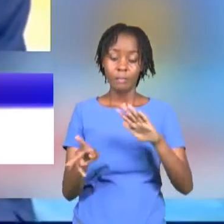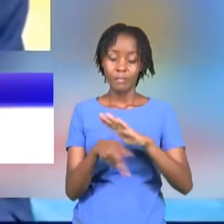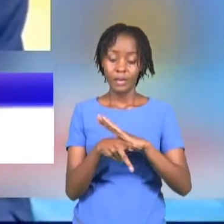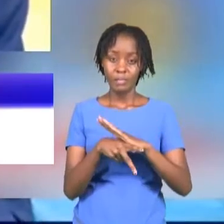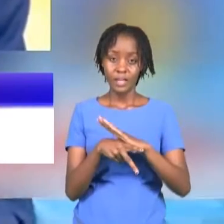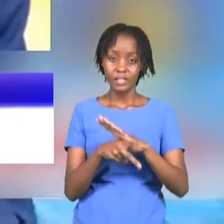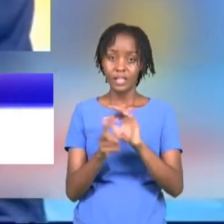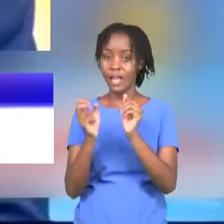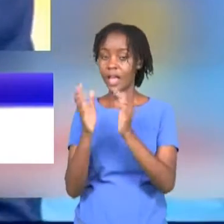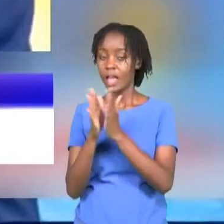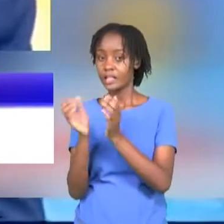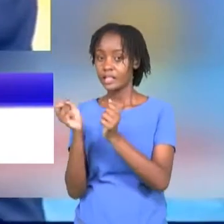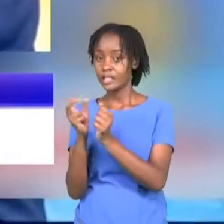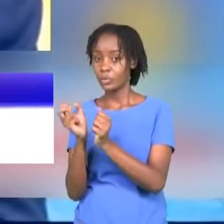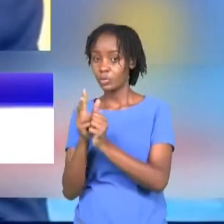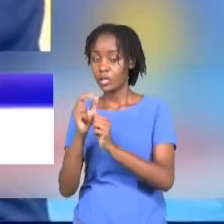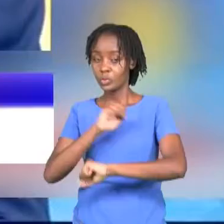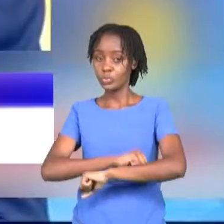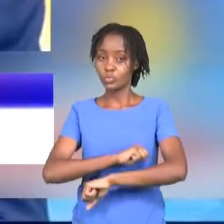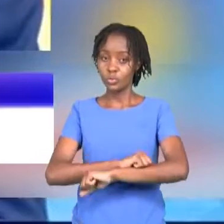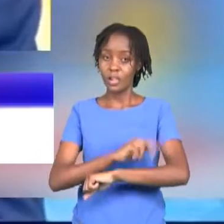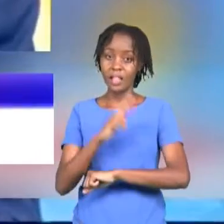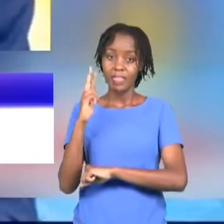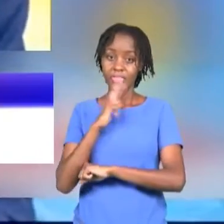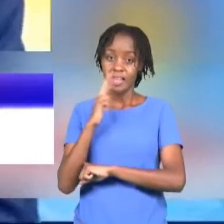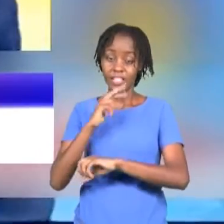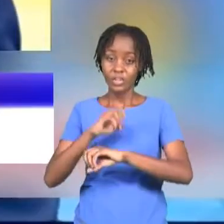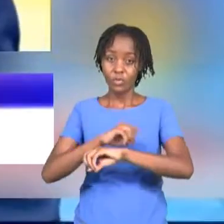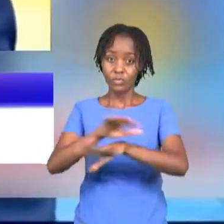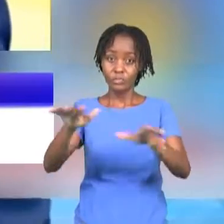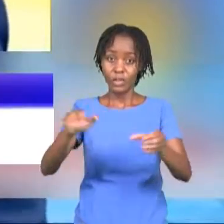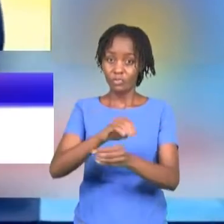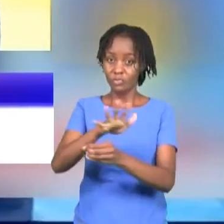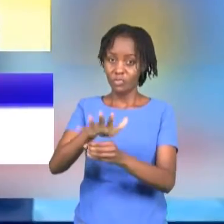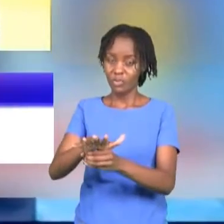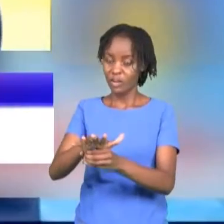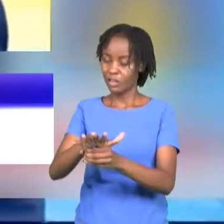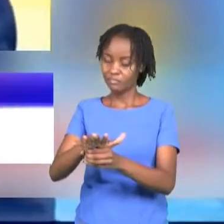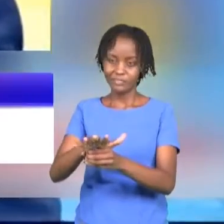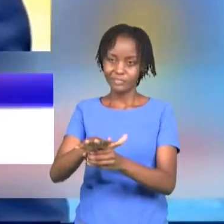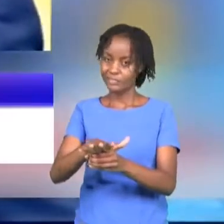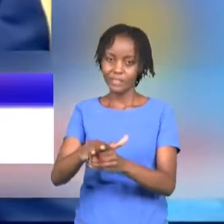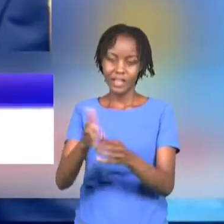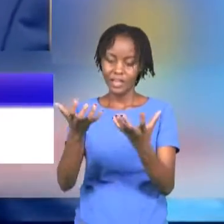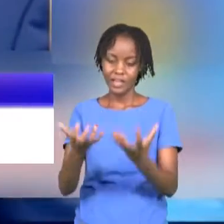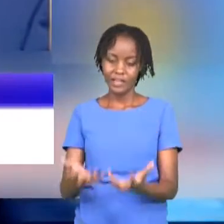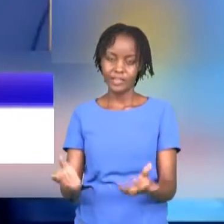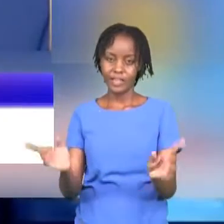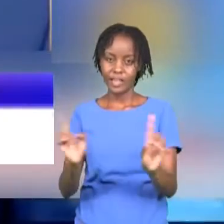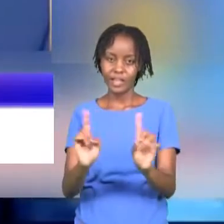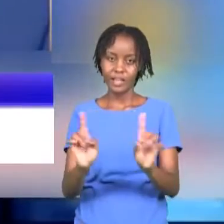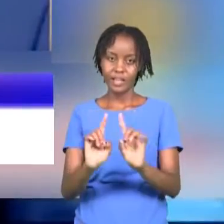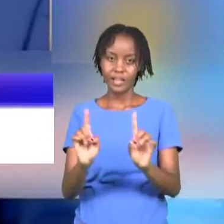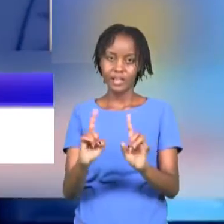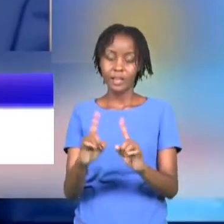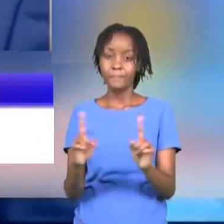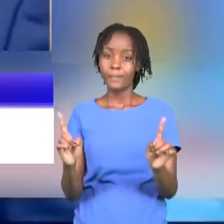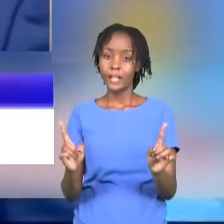schools, the risks of children spreading, as taught earlier, is not as bad as was considered before. So we will